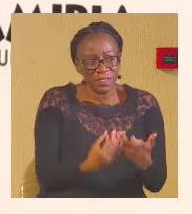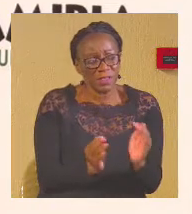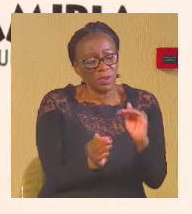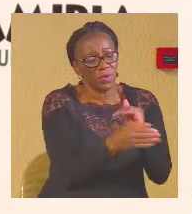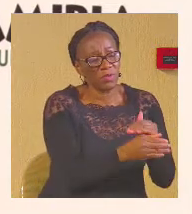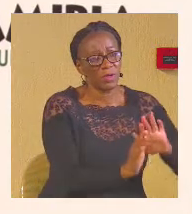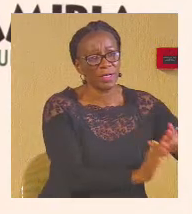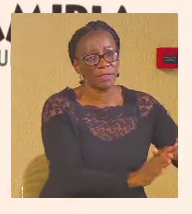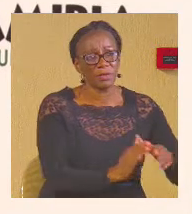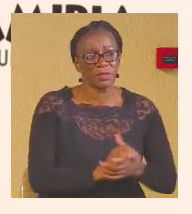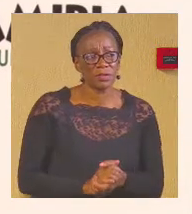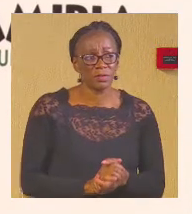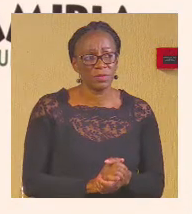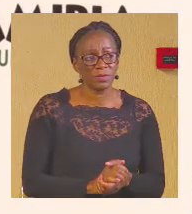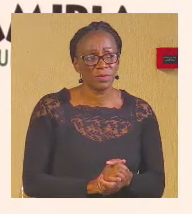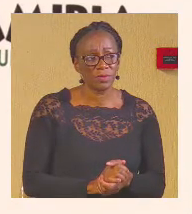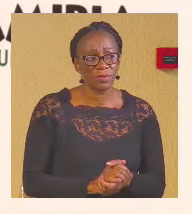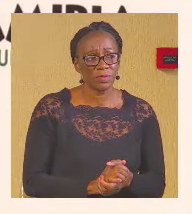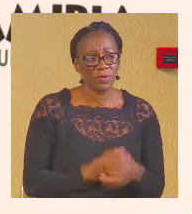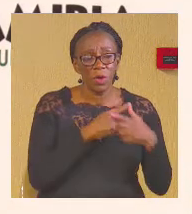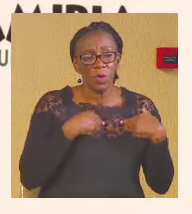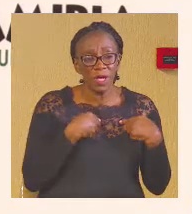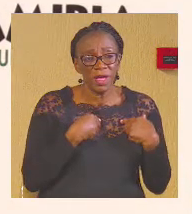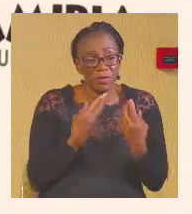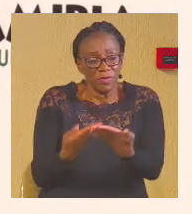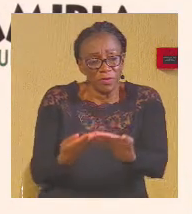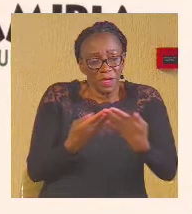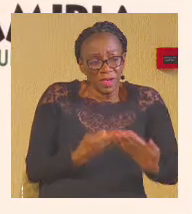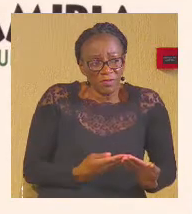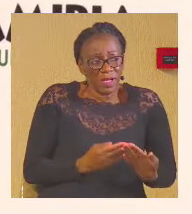beds. We have awarded bids already to construct